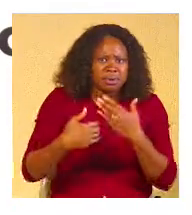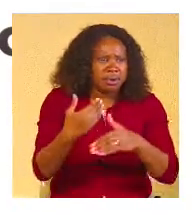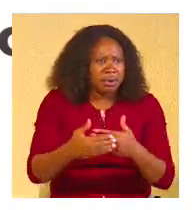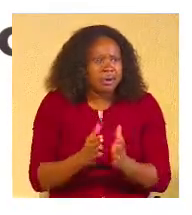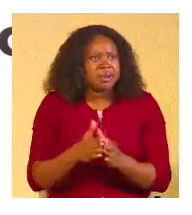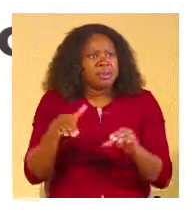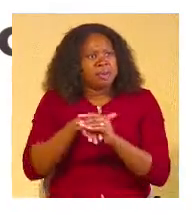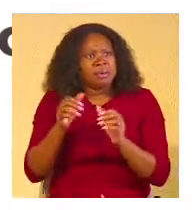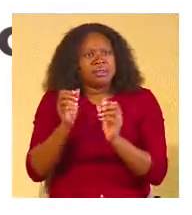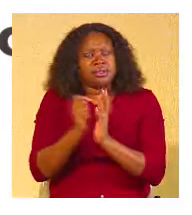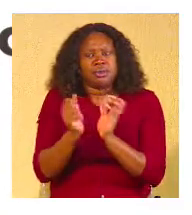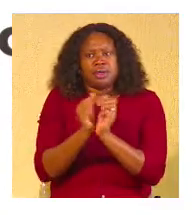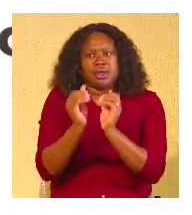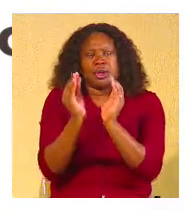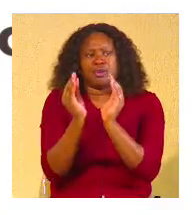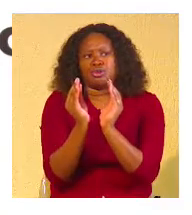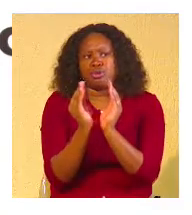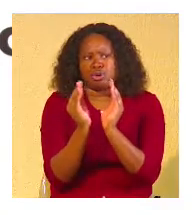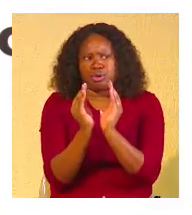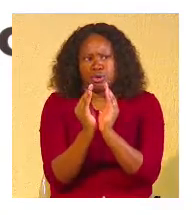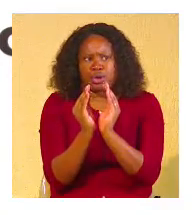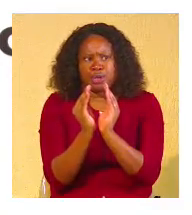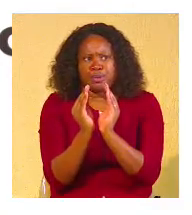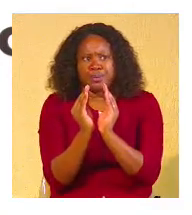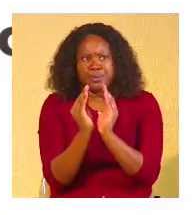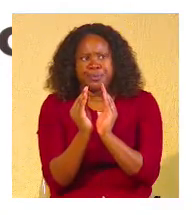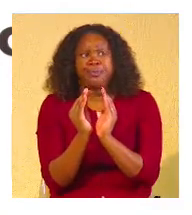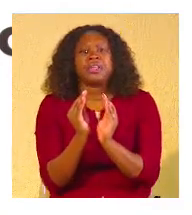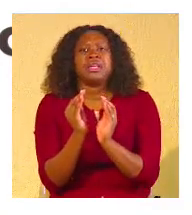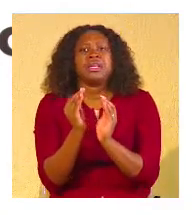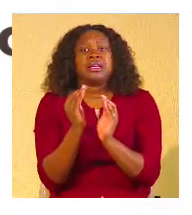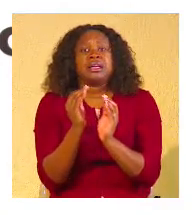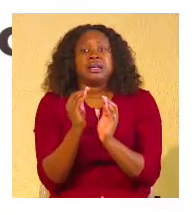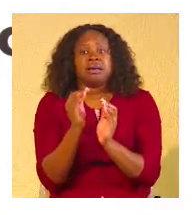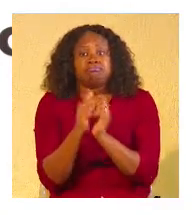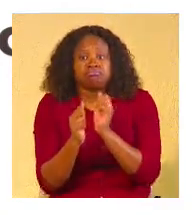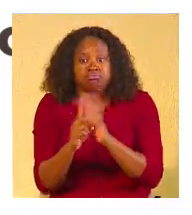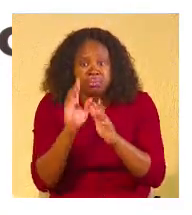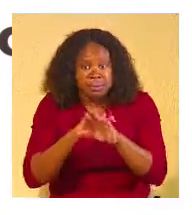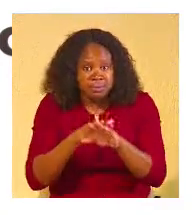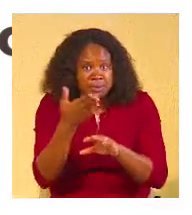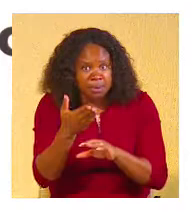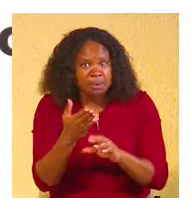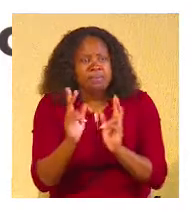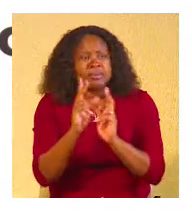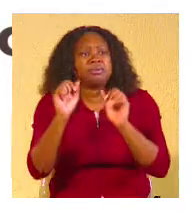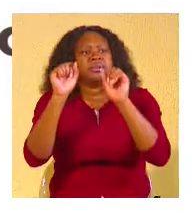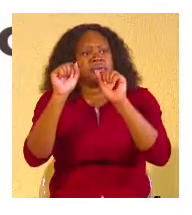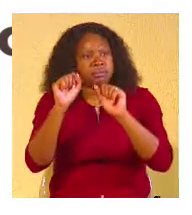are registered with Social Security Commission, so that in cases like this, they are able to at